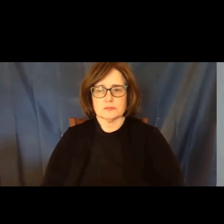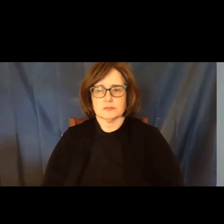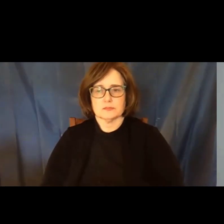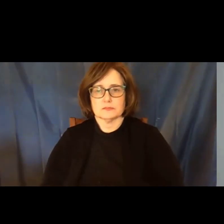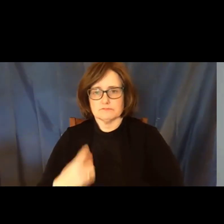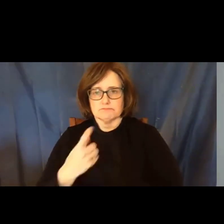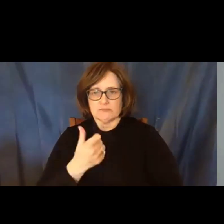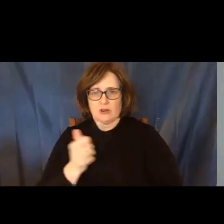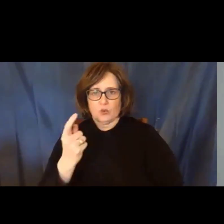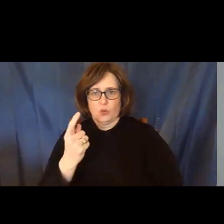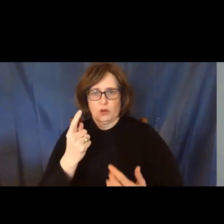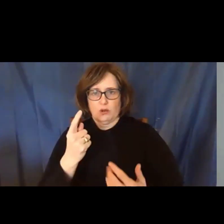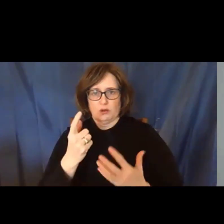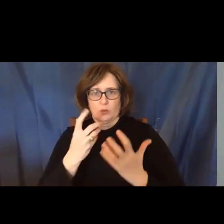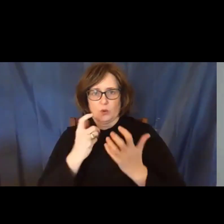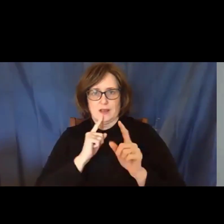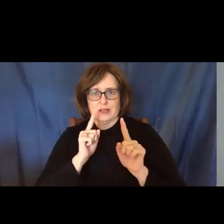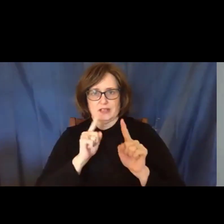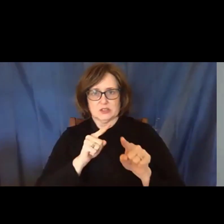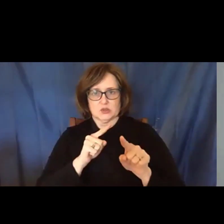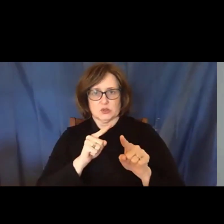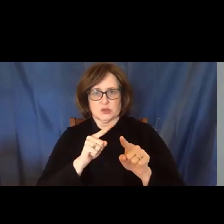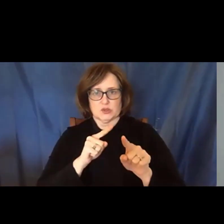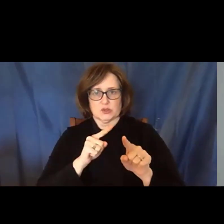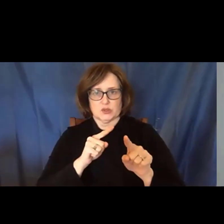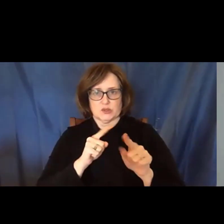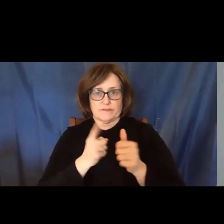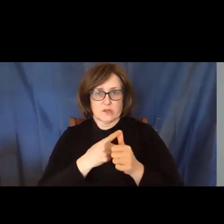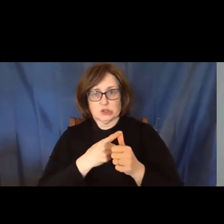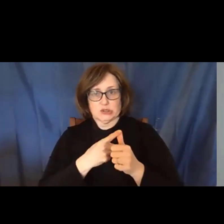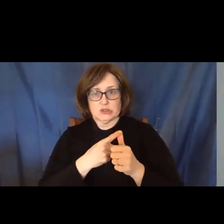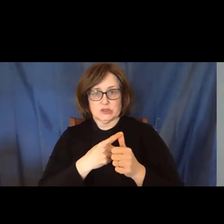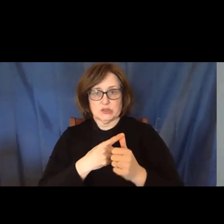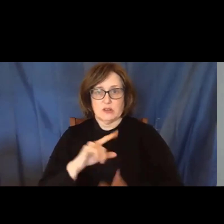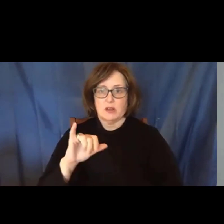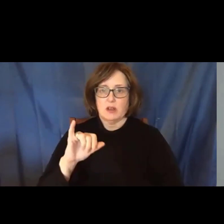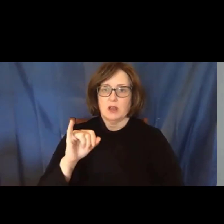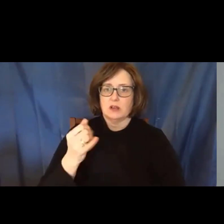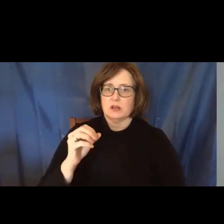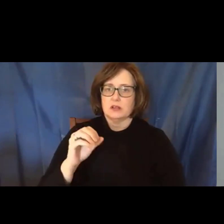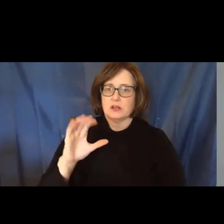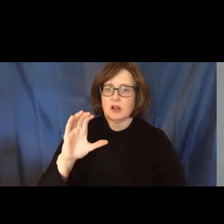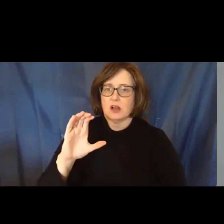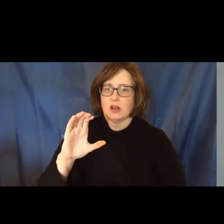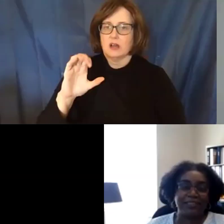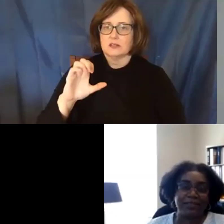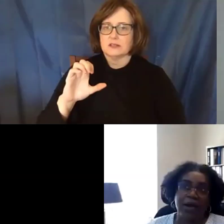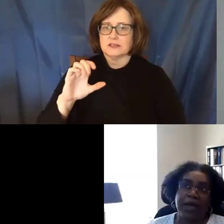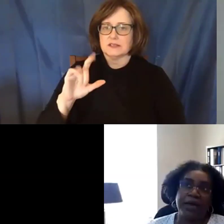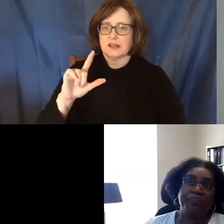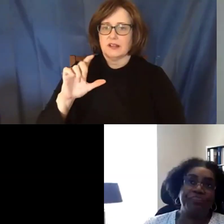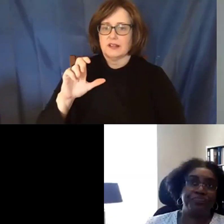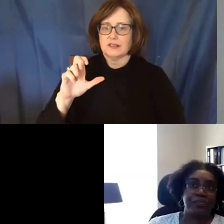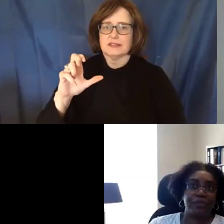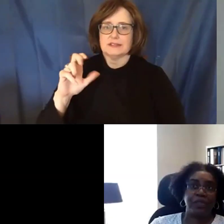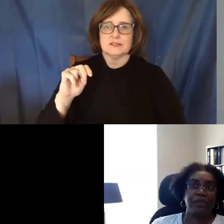Anyone want to take that on first? Seretha? Yeah. Oh, go ahead, Seretha.